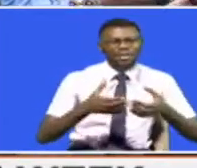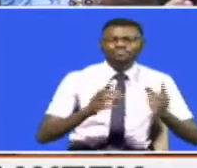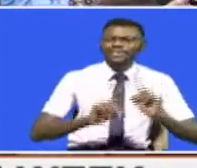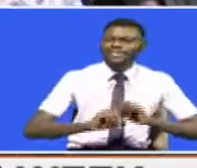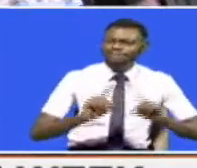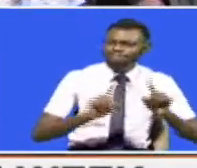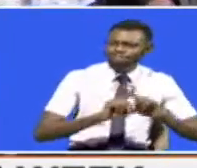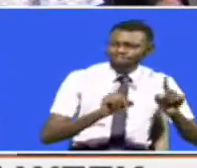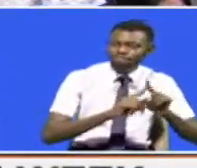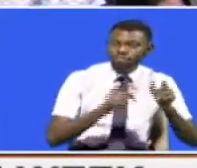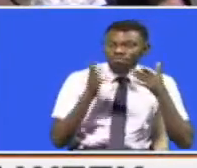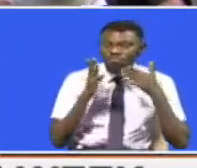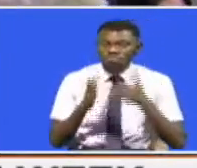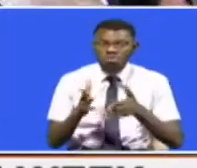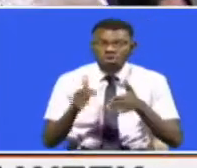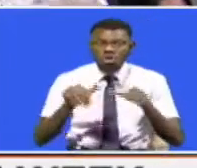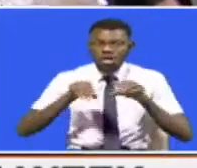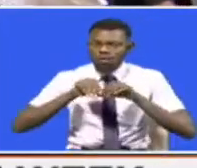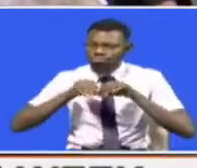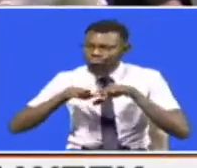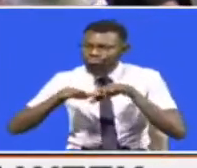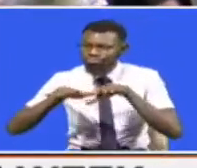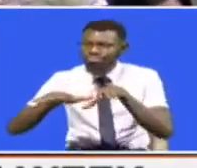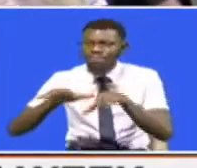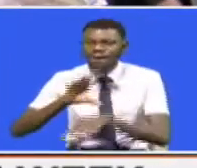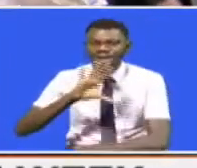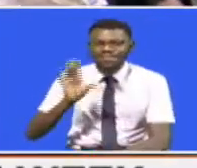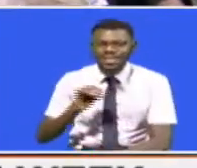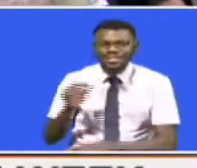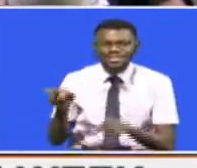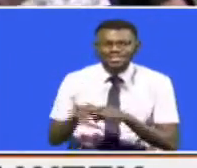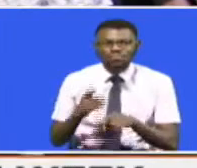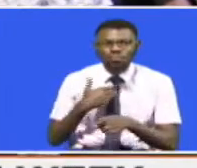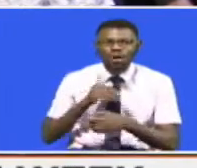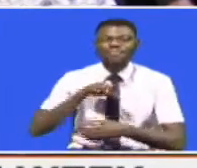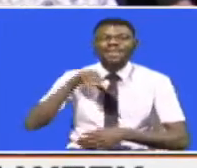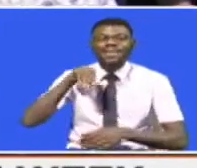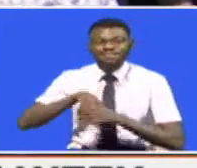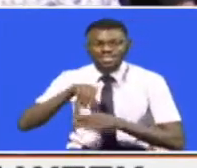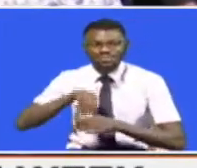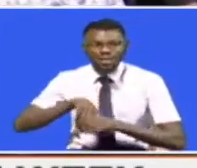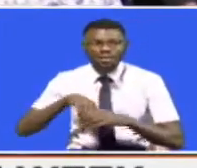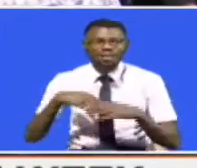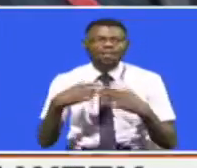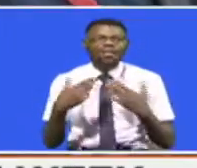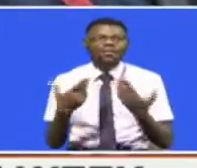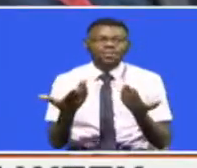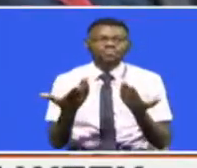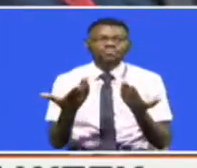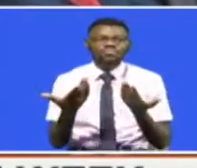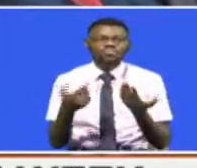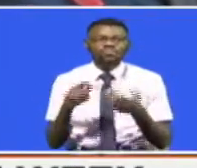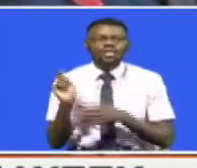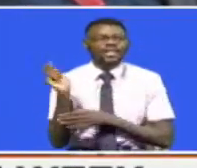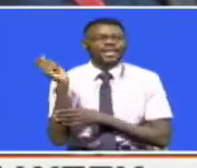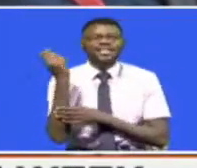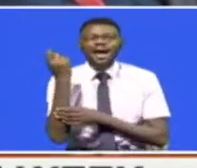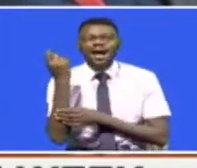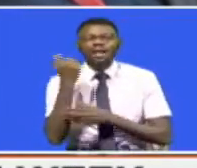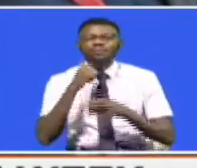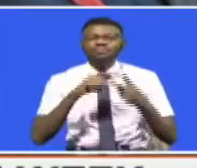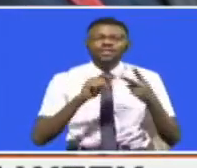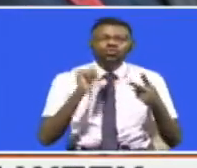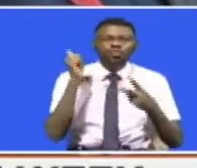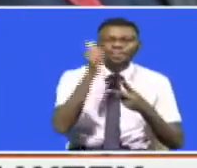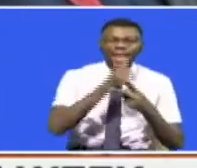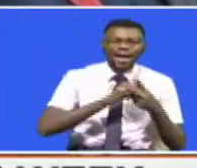committing to expand their footprint in the region with an additional investment towards two new terrestrial routes from Kenya to Ethiopia and another